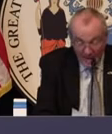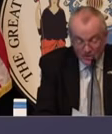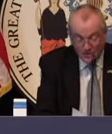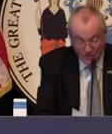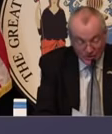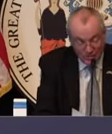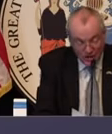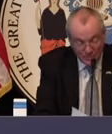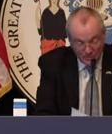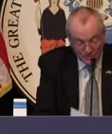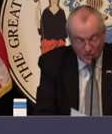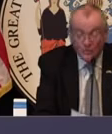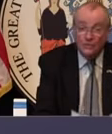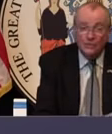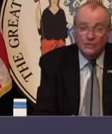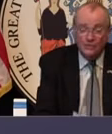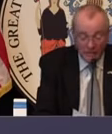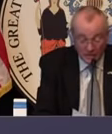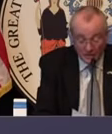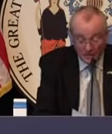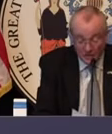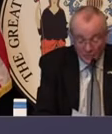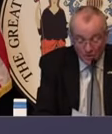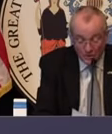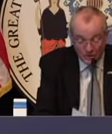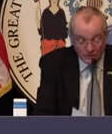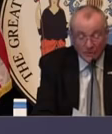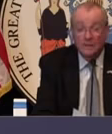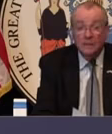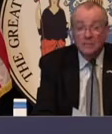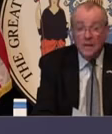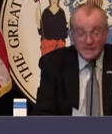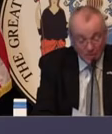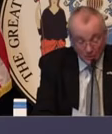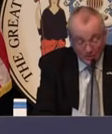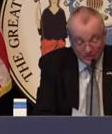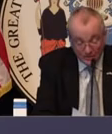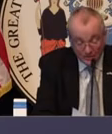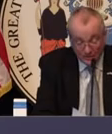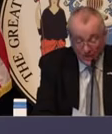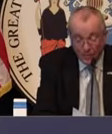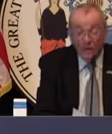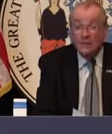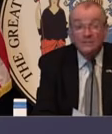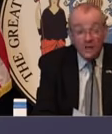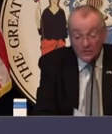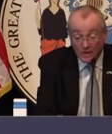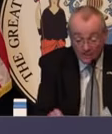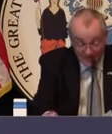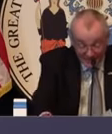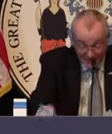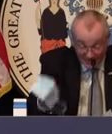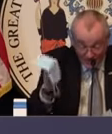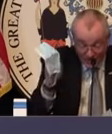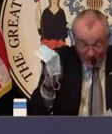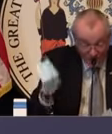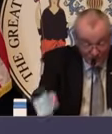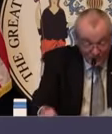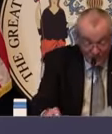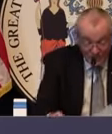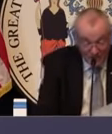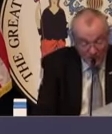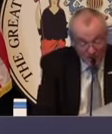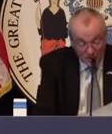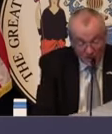only ask you to keep up with your social distancing and to do the smart things that are making a real difference, like wearing a face covering when you're